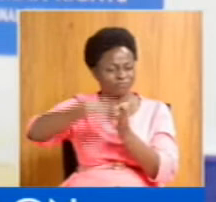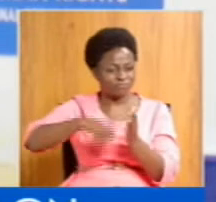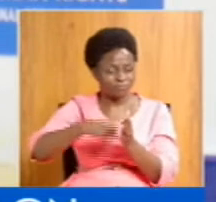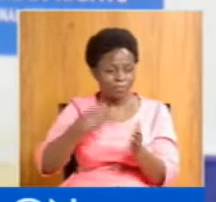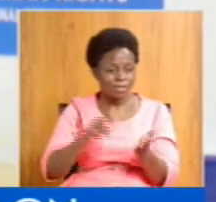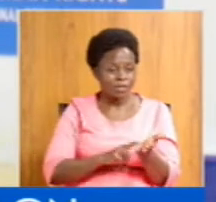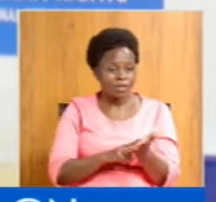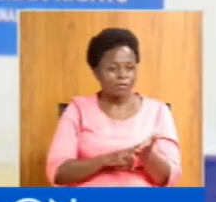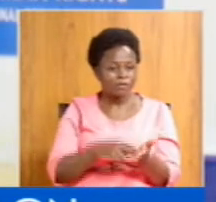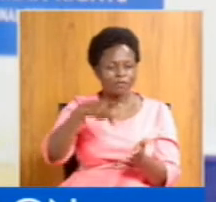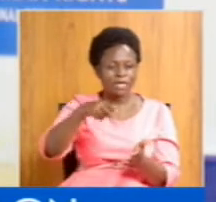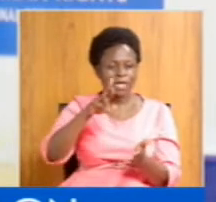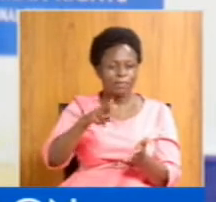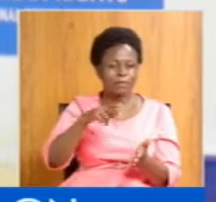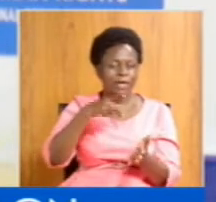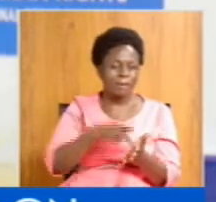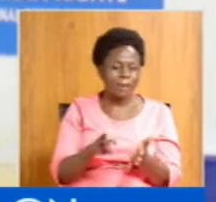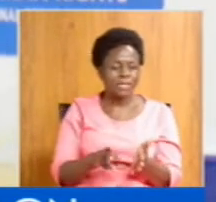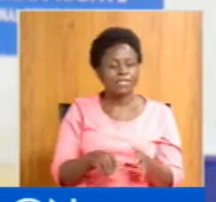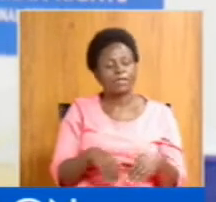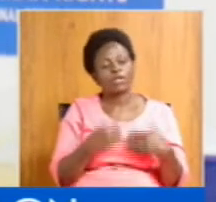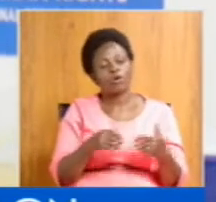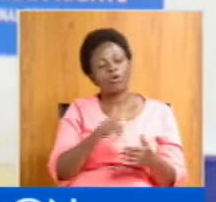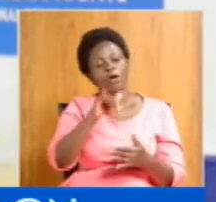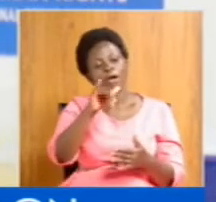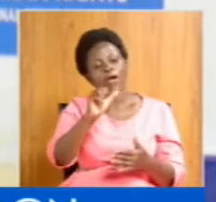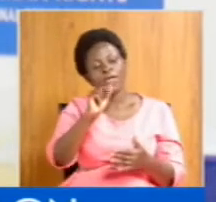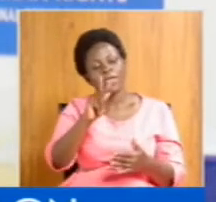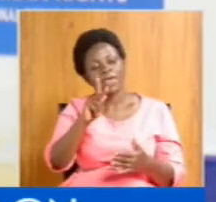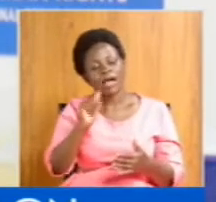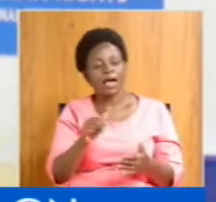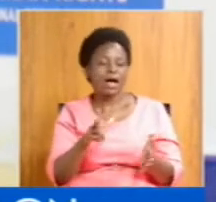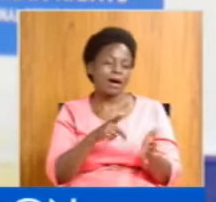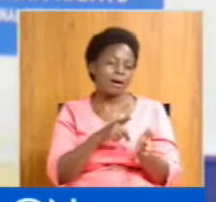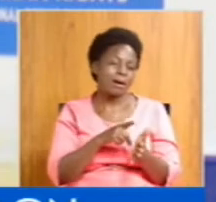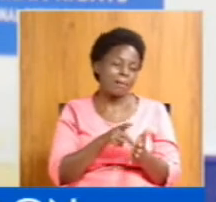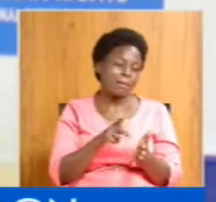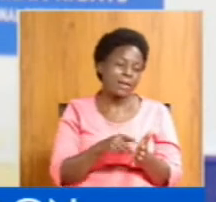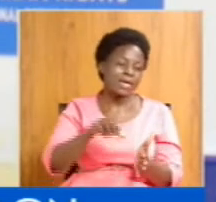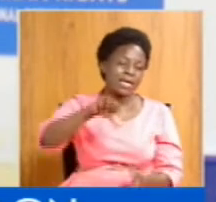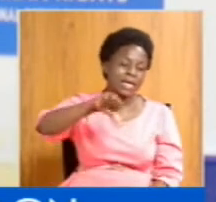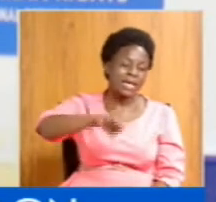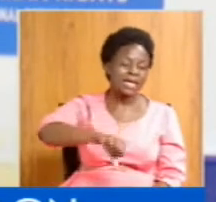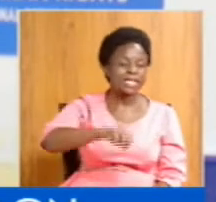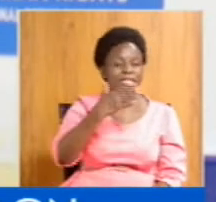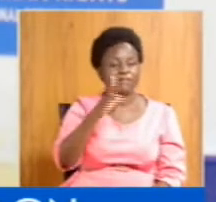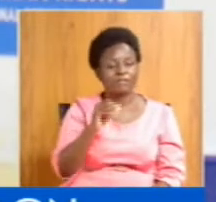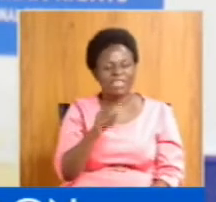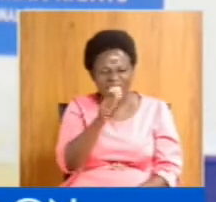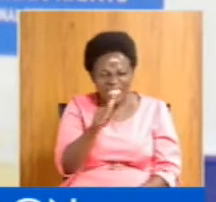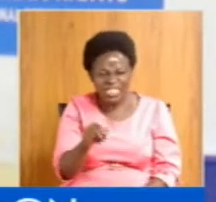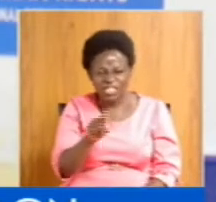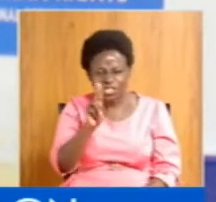If I'm using the prepaid or what refer to as your car, on average, I'm going to pay about 950 shillings per